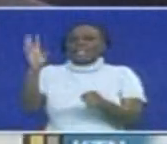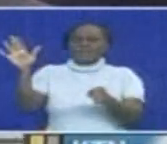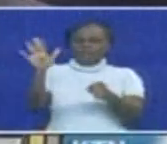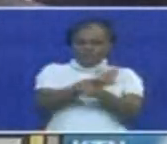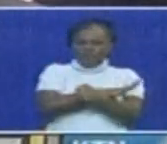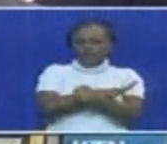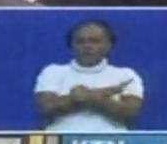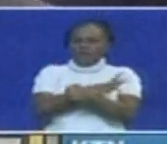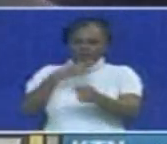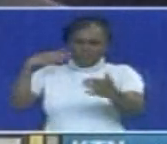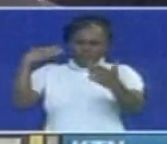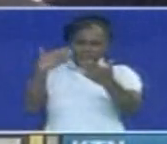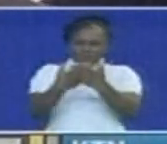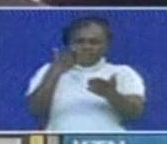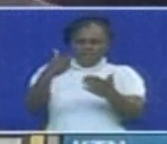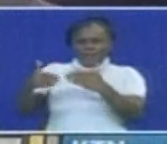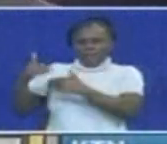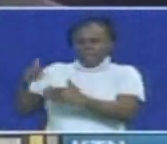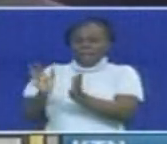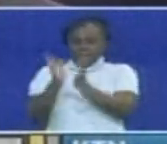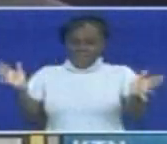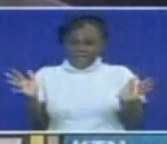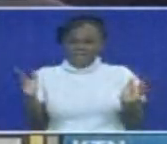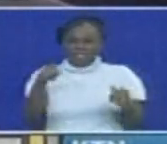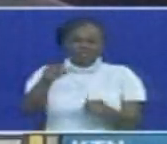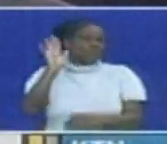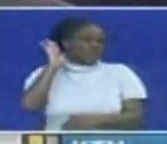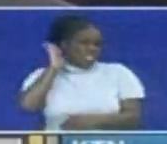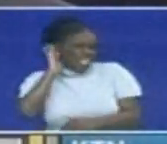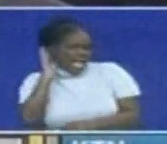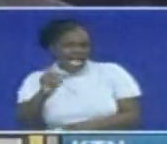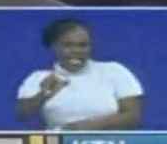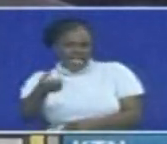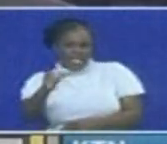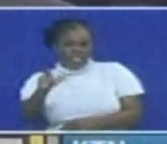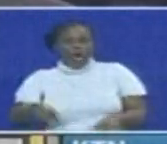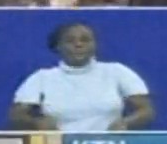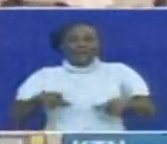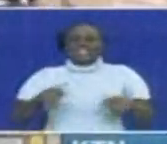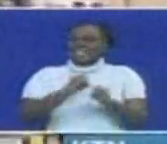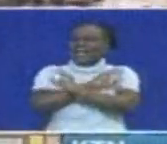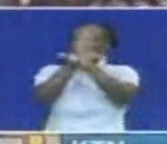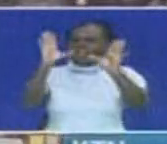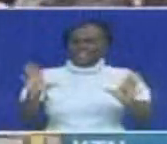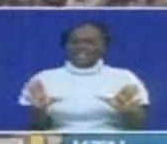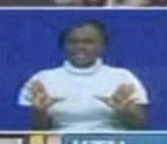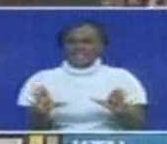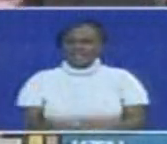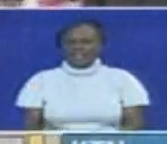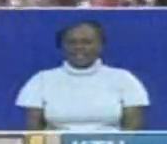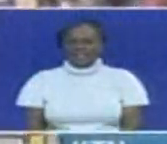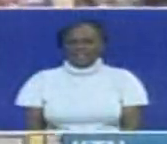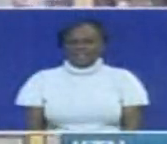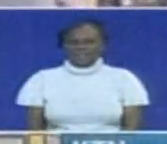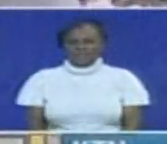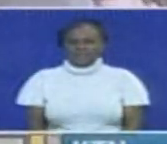yani kwa mapana na makubwa mtakuwa mnaisikiliza Radio Maisha, yani clear kabisa. Alright, wacha tujue umefika